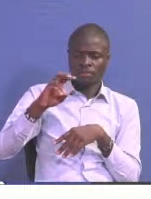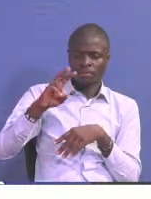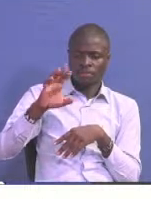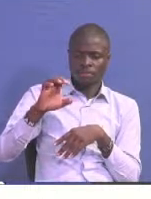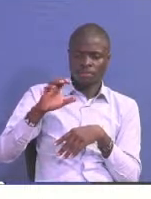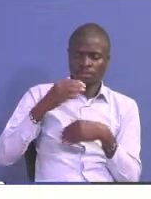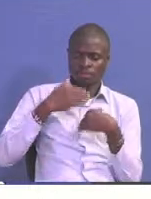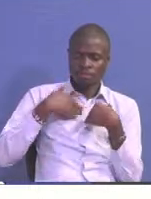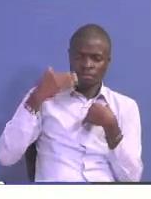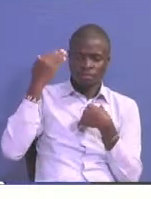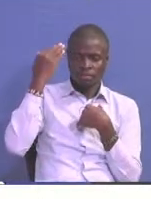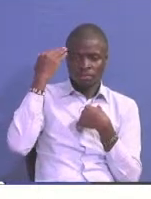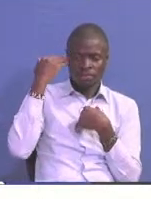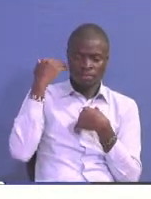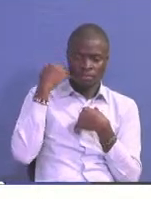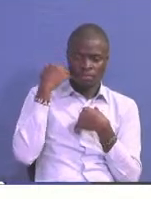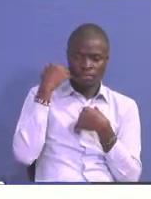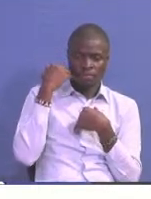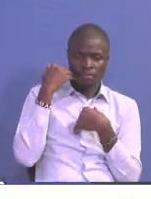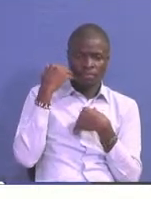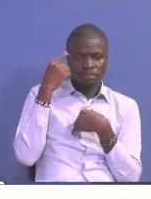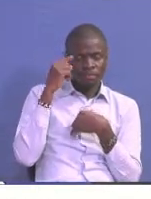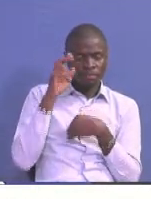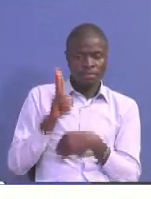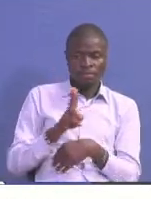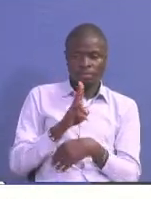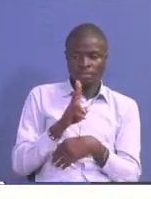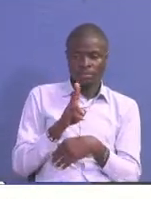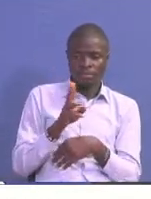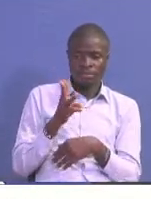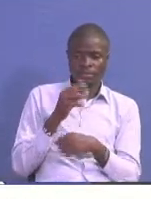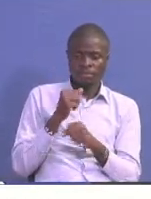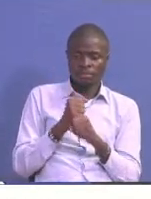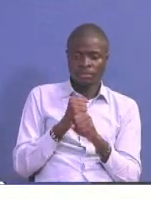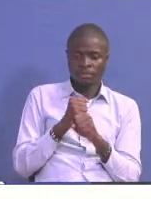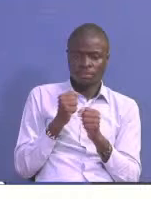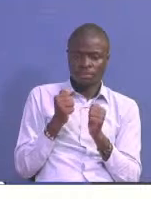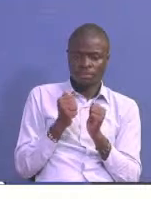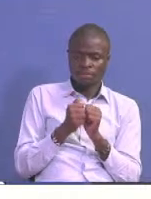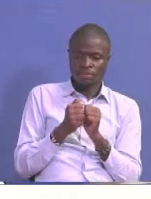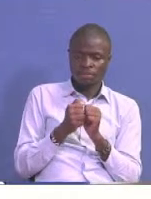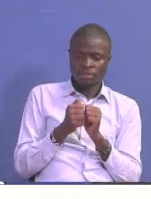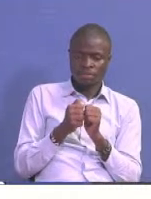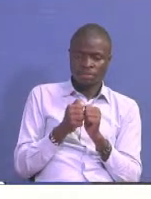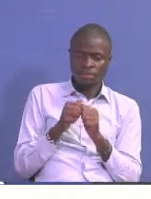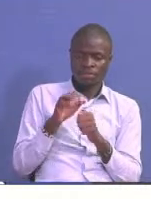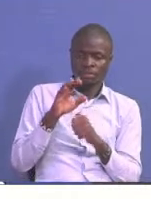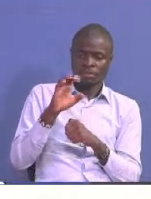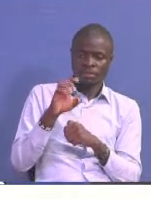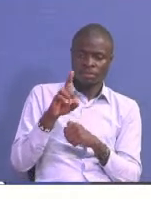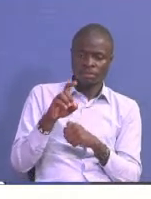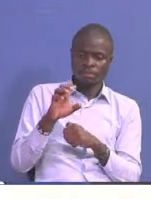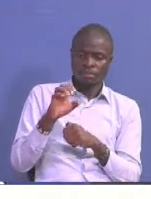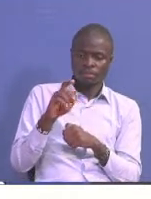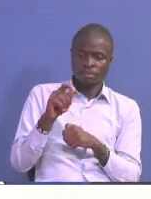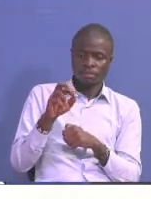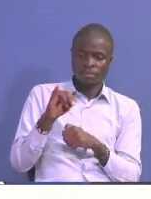the judiciary. So for us, we work first of all with the executive, that is the